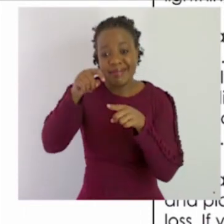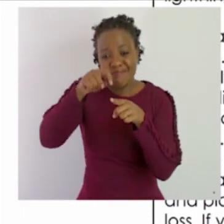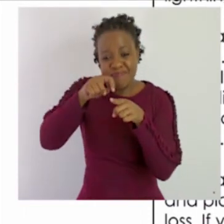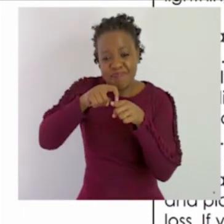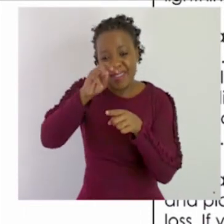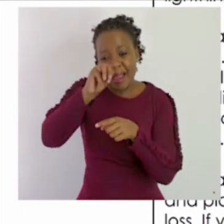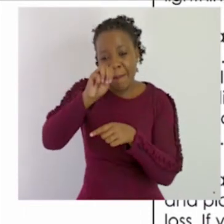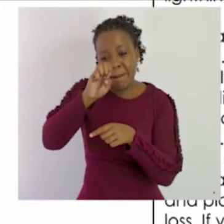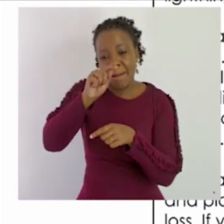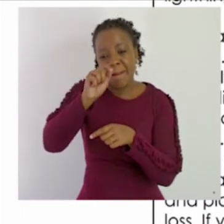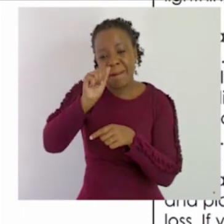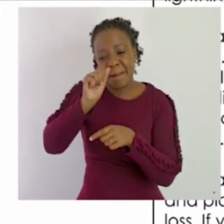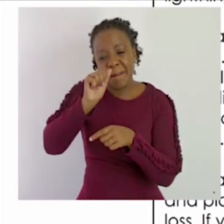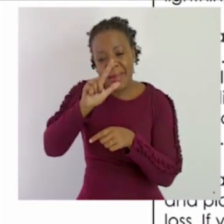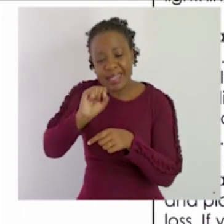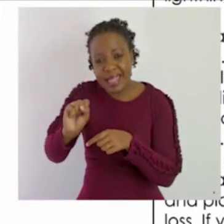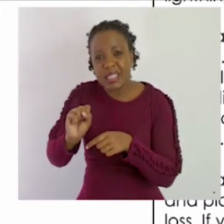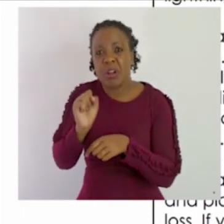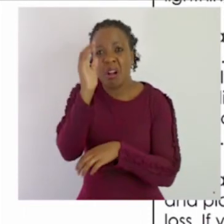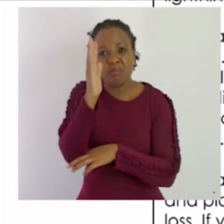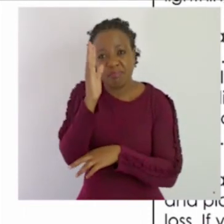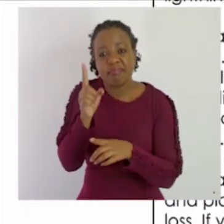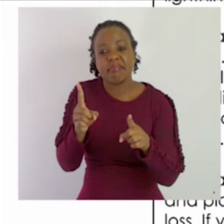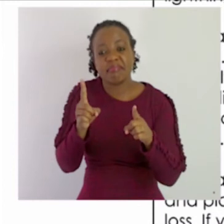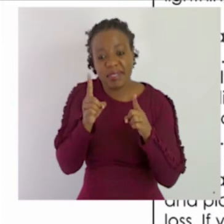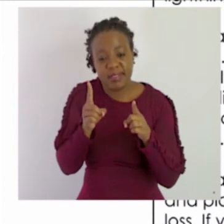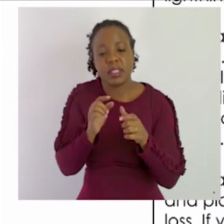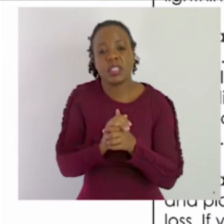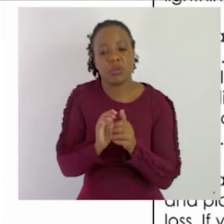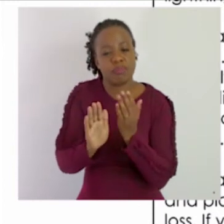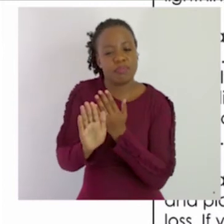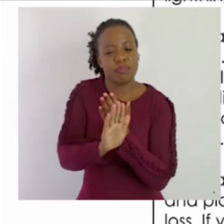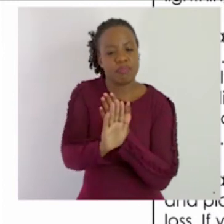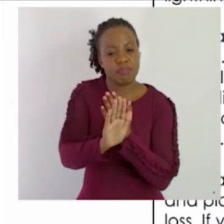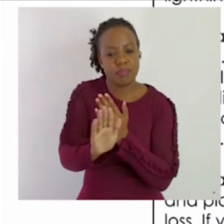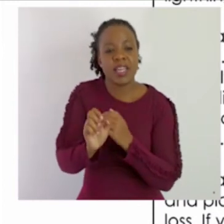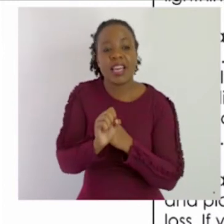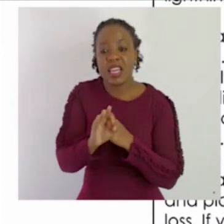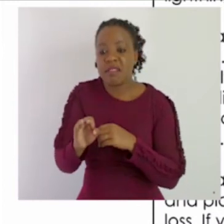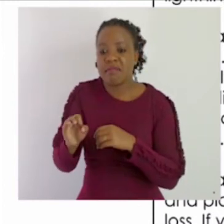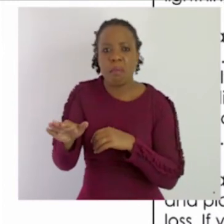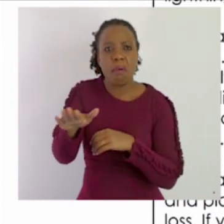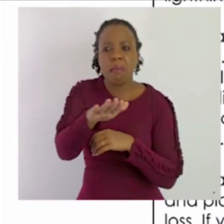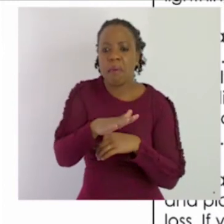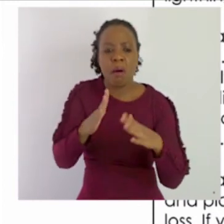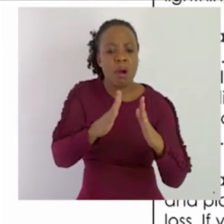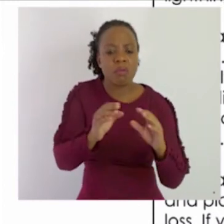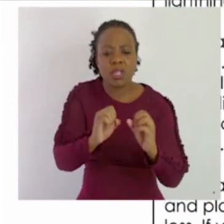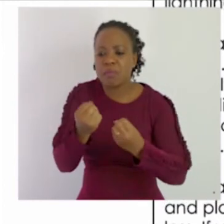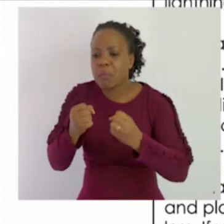and trees. If there is nowhere safe to go, crouch down in the open